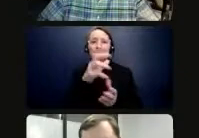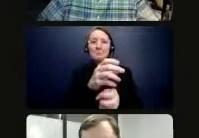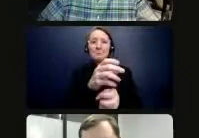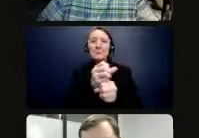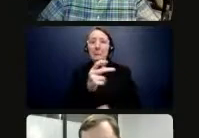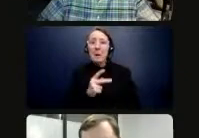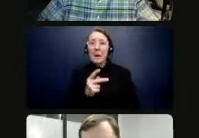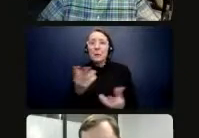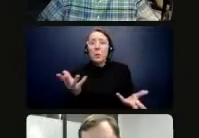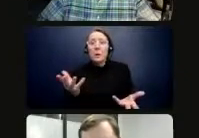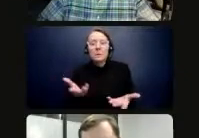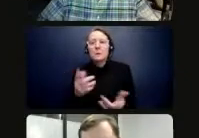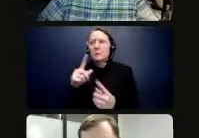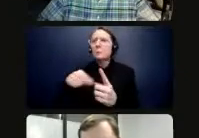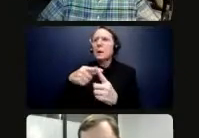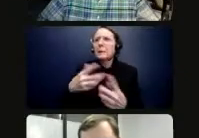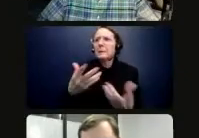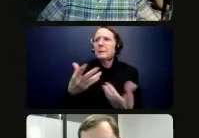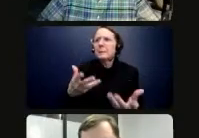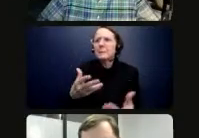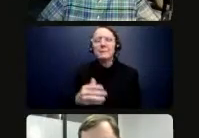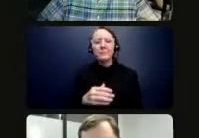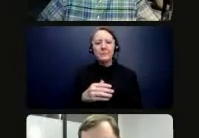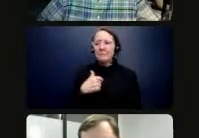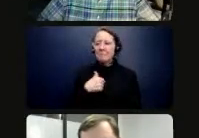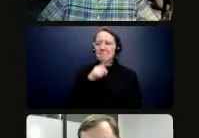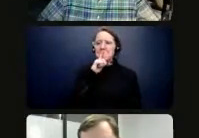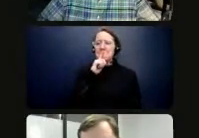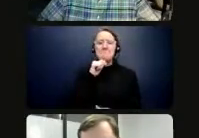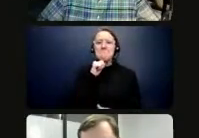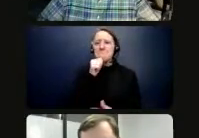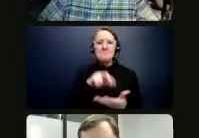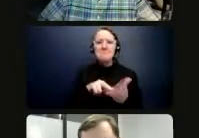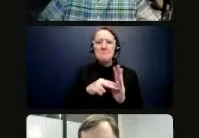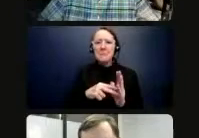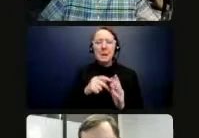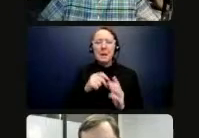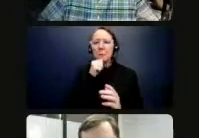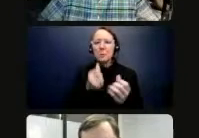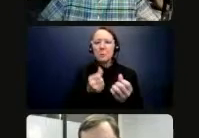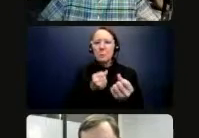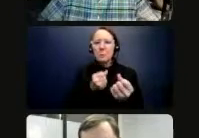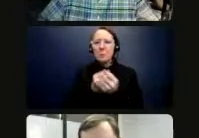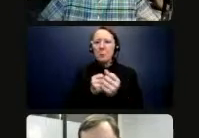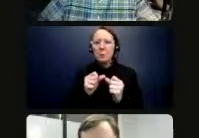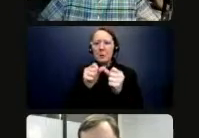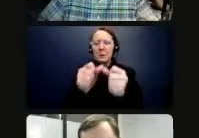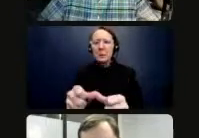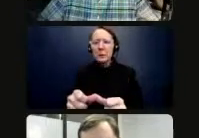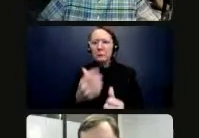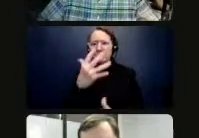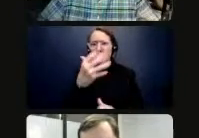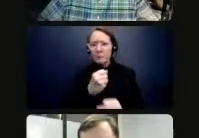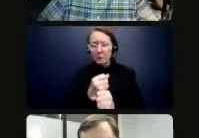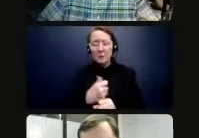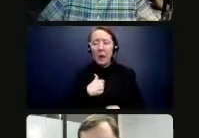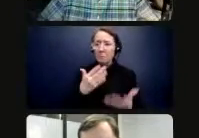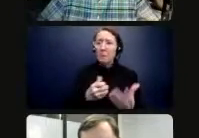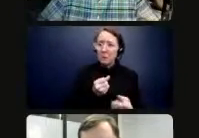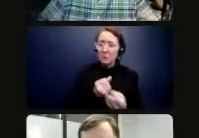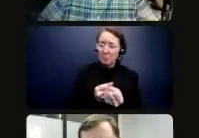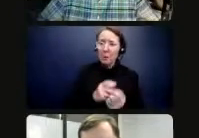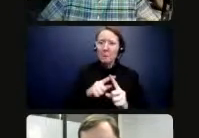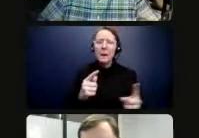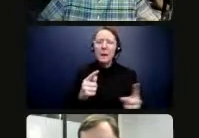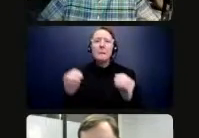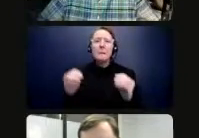I'm not saying that I wouldn't be in favor of continuing this out that far, because I probably would, but I would be more in